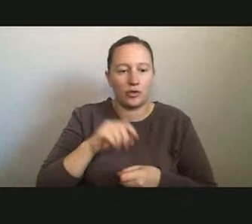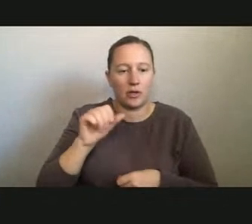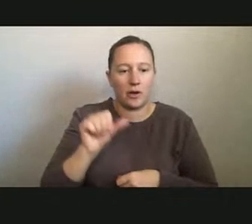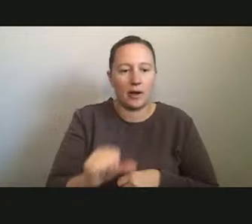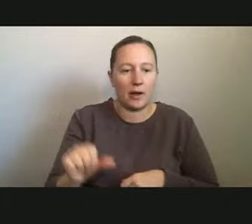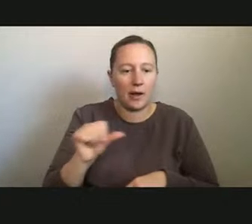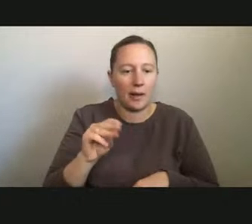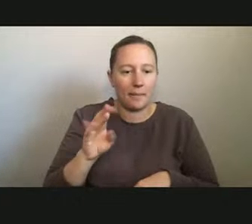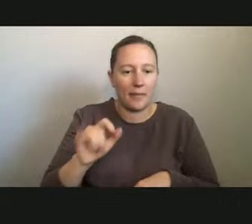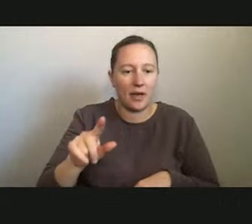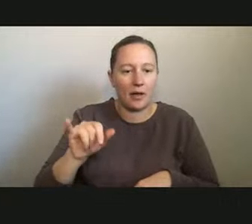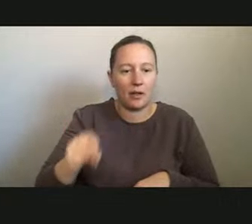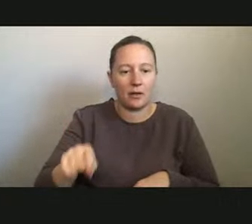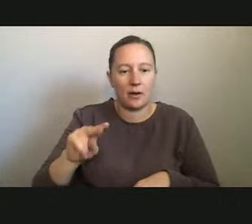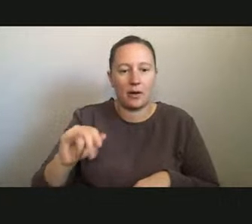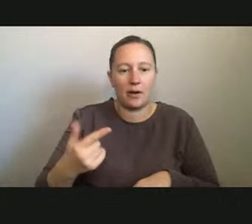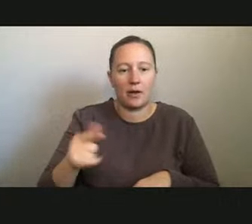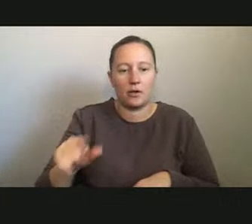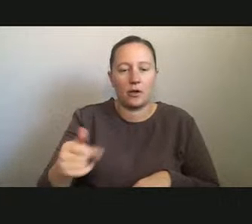inclusion@mail.nih.gov. Thank you very much.